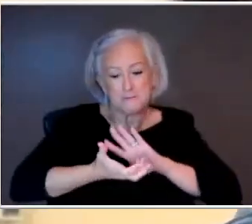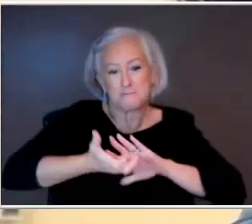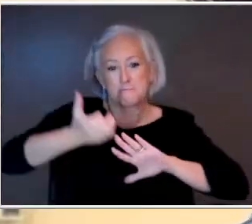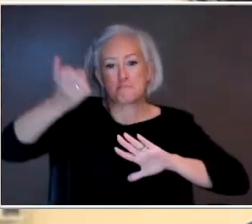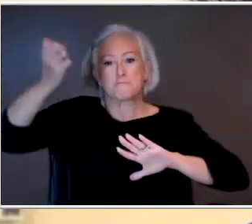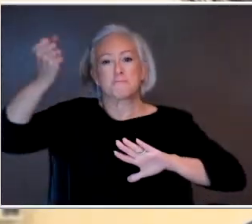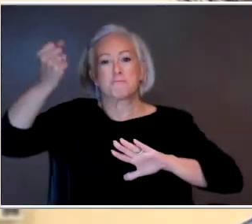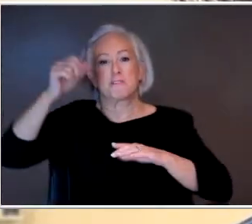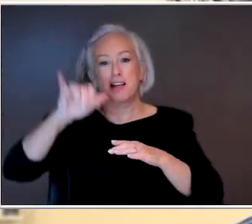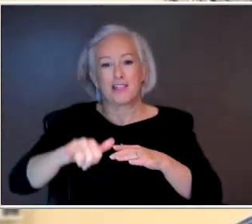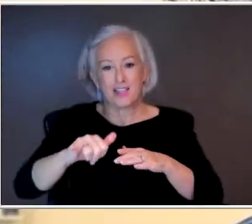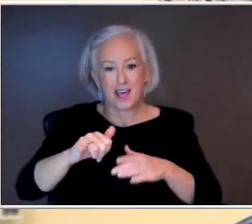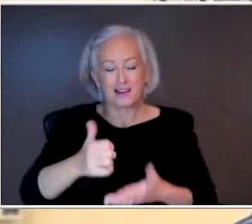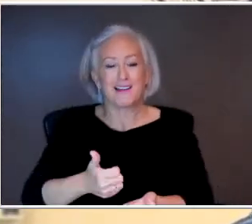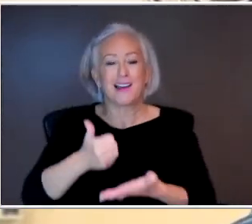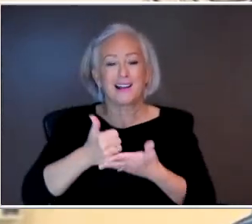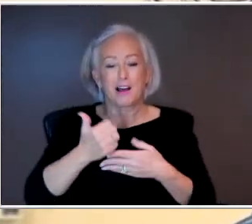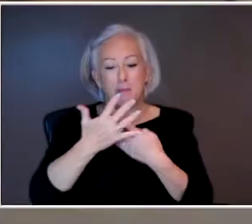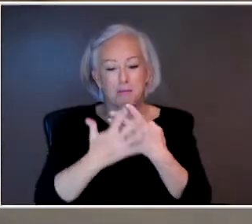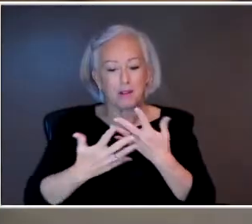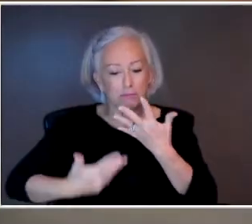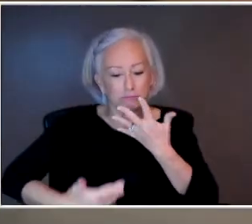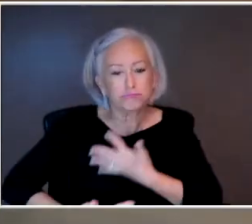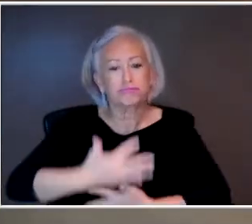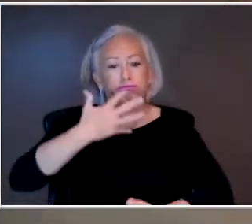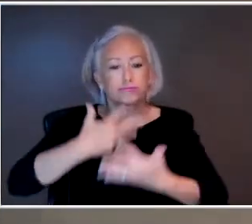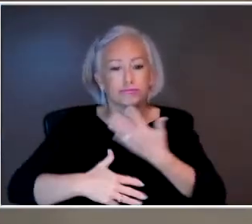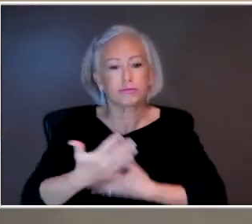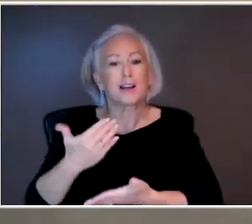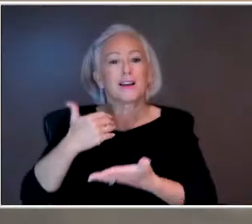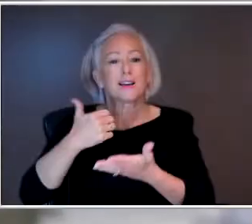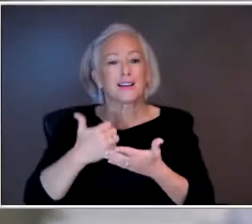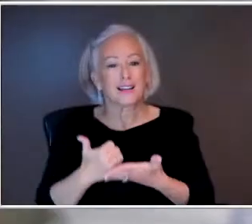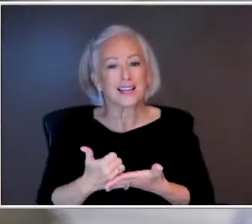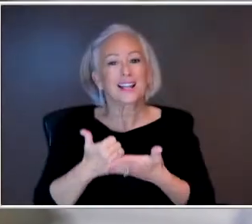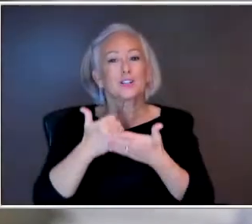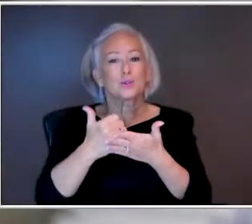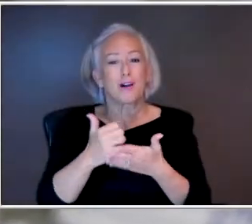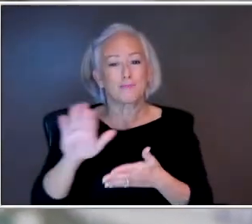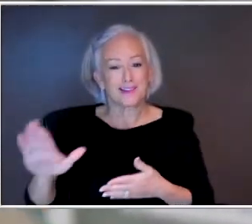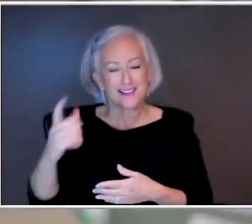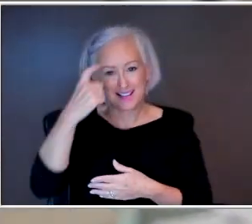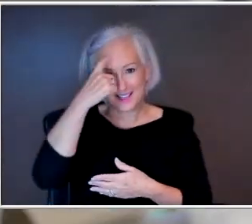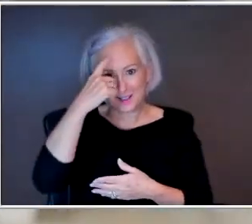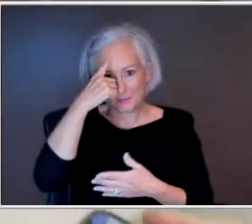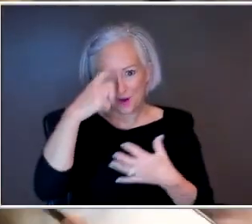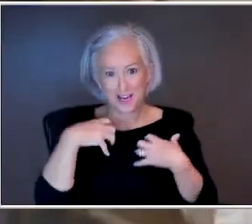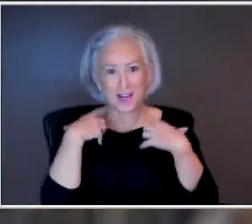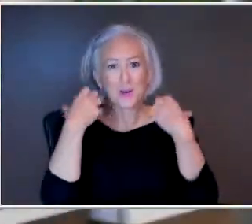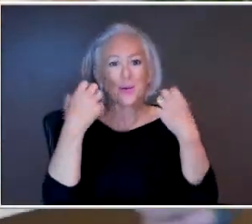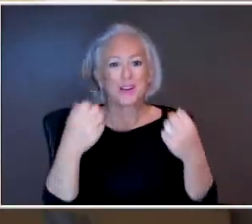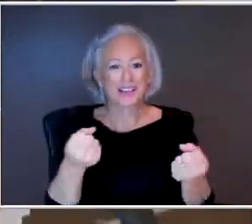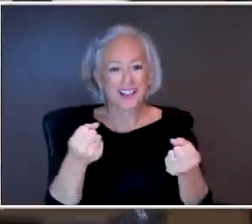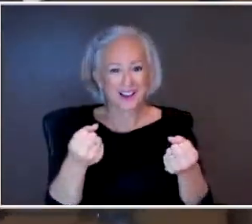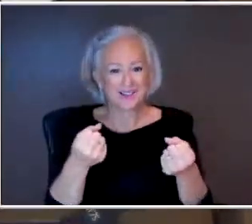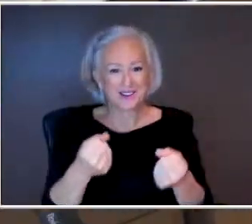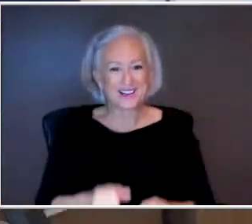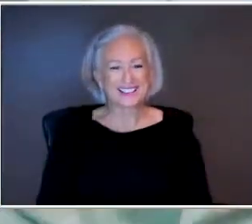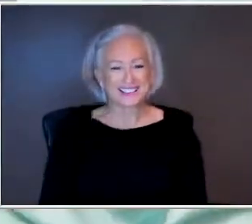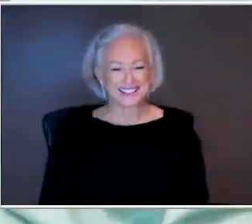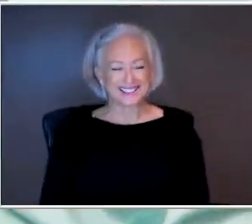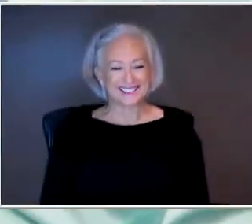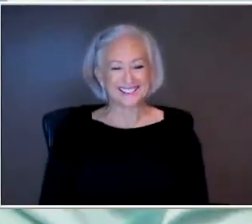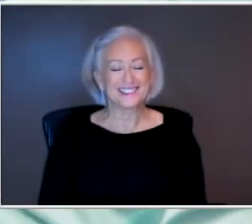restored blood flow, giving Christopher's brain an opportunity to recover. Can I give you a hug for saving my husband's life?